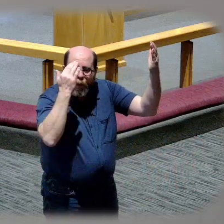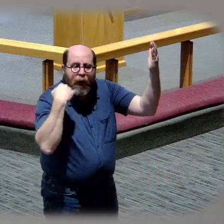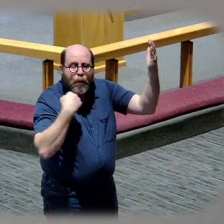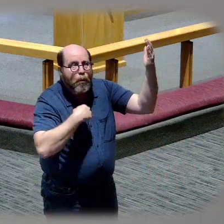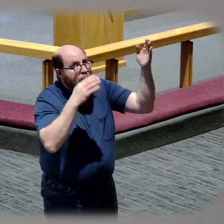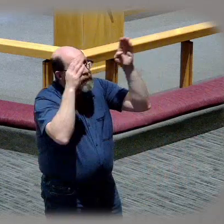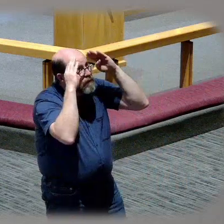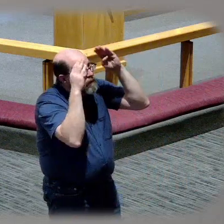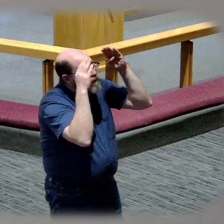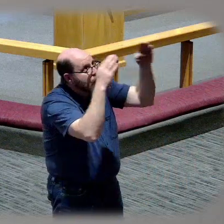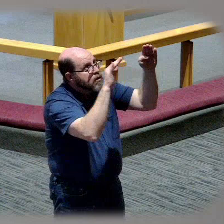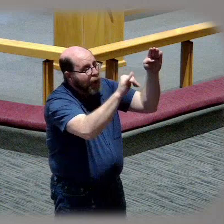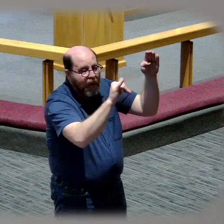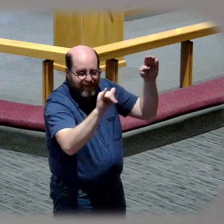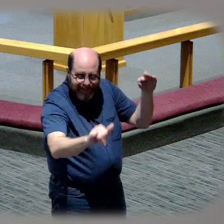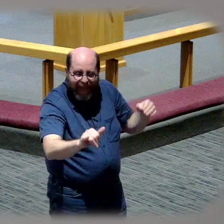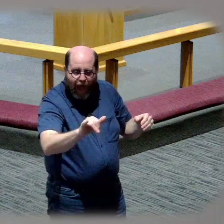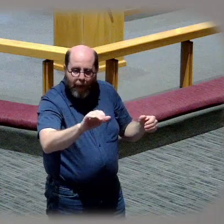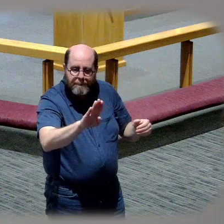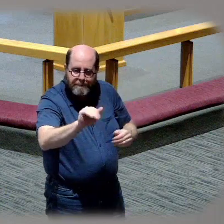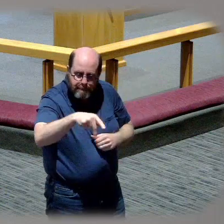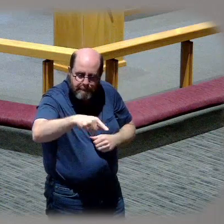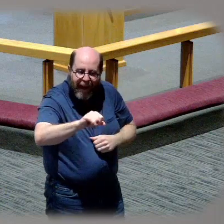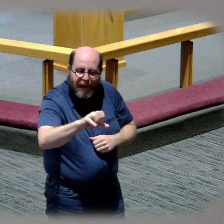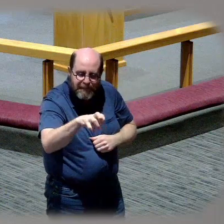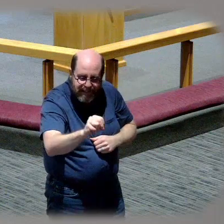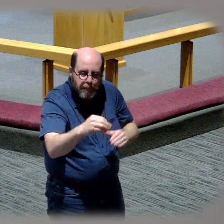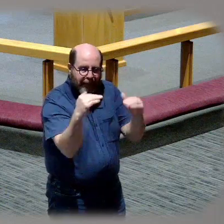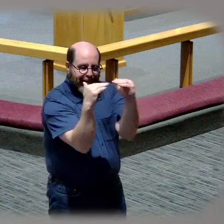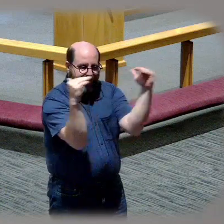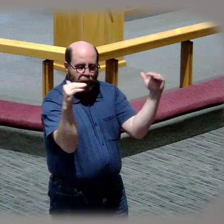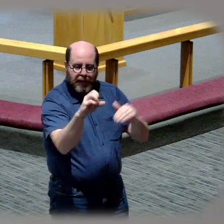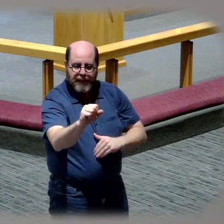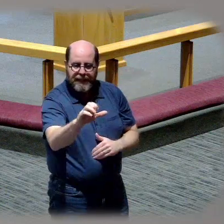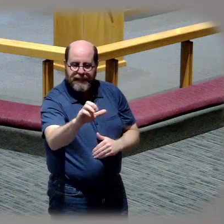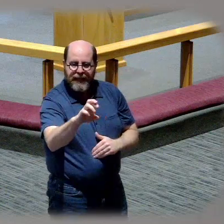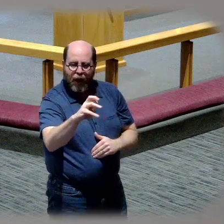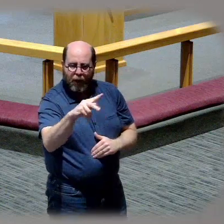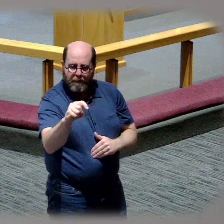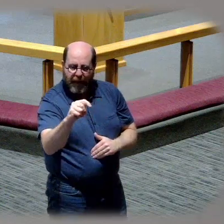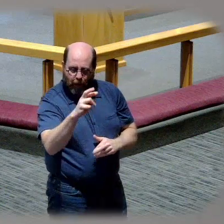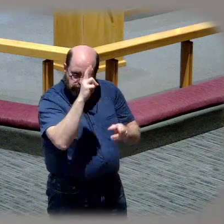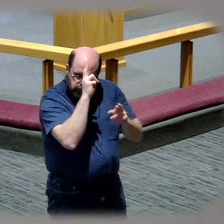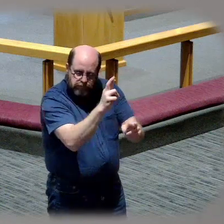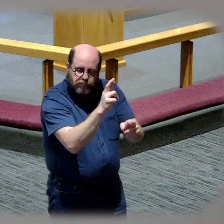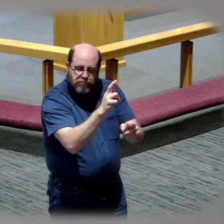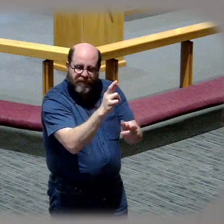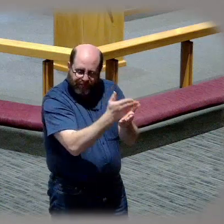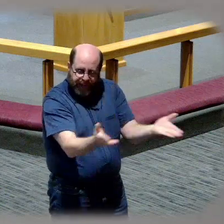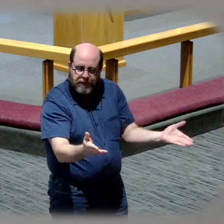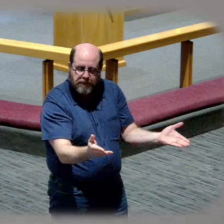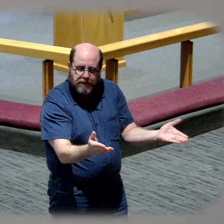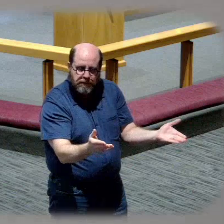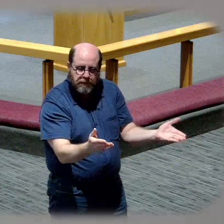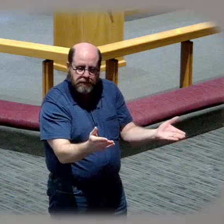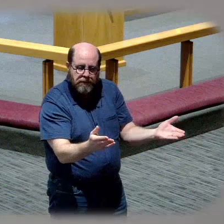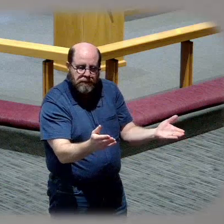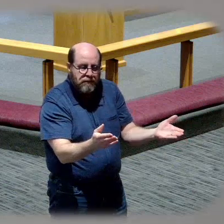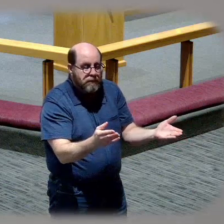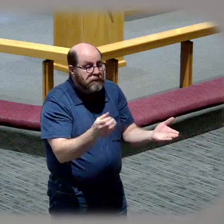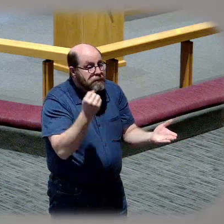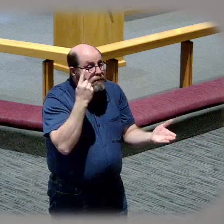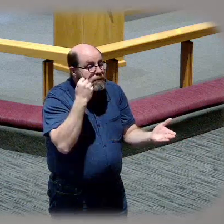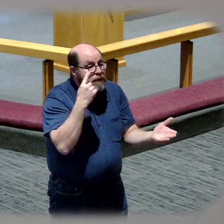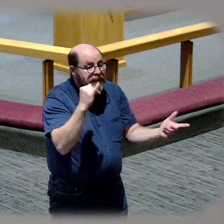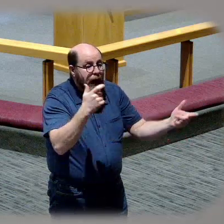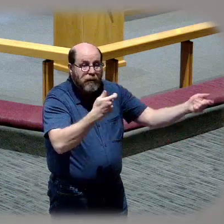on baptism as a sacrament done by the hand of God. I mentioned this before. It is the great